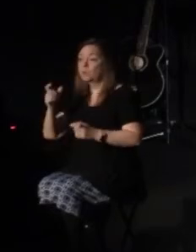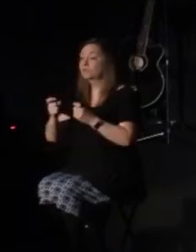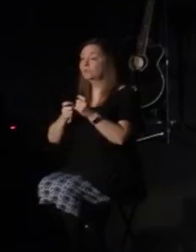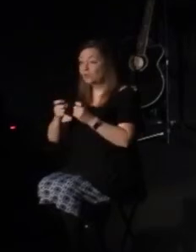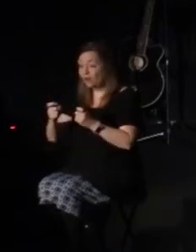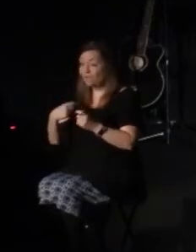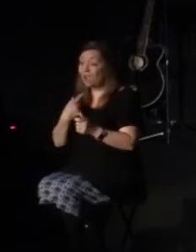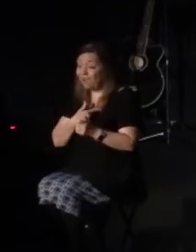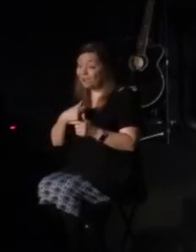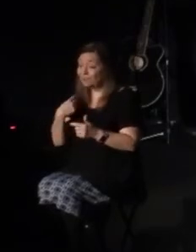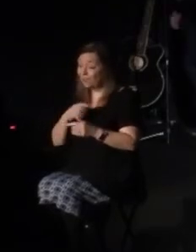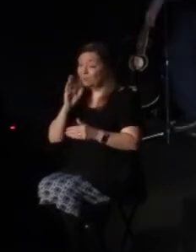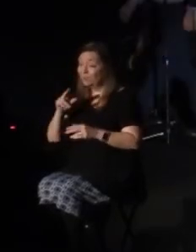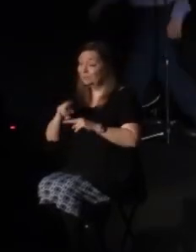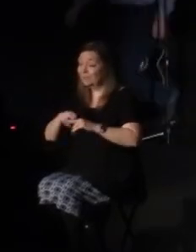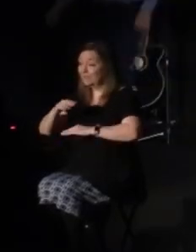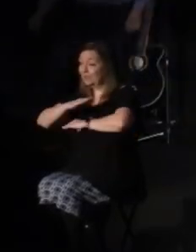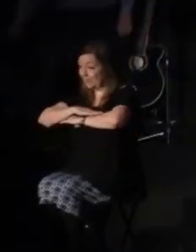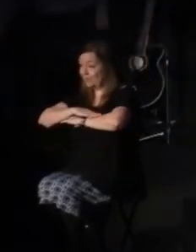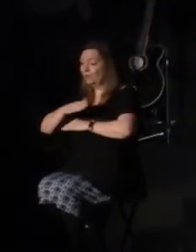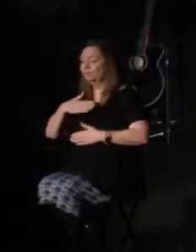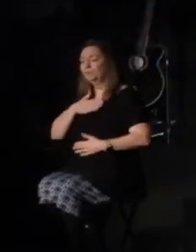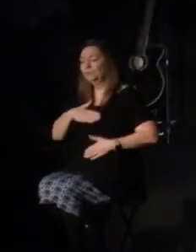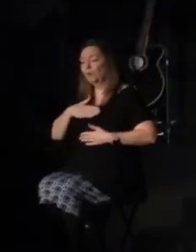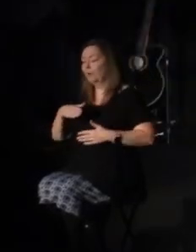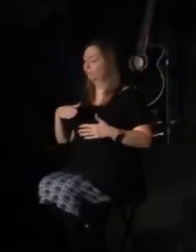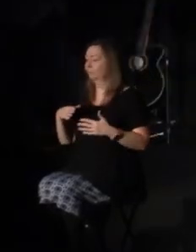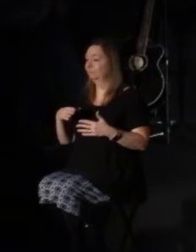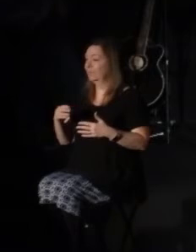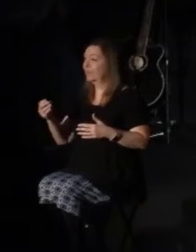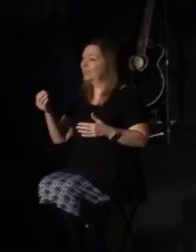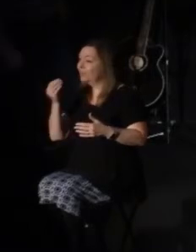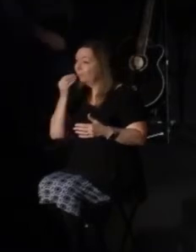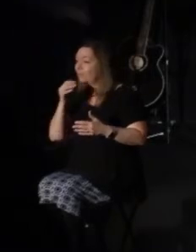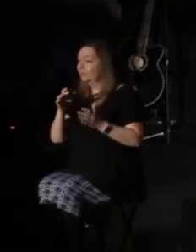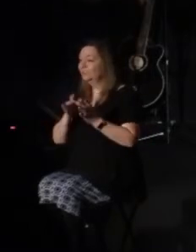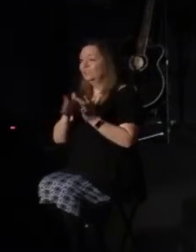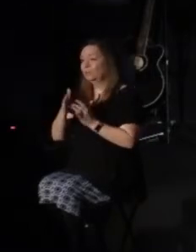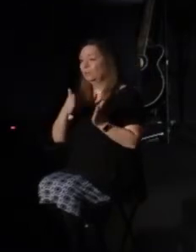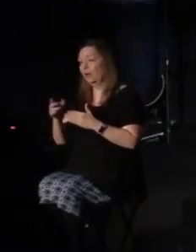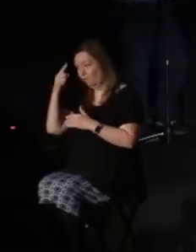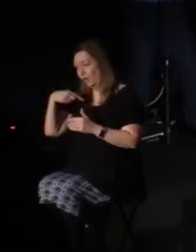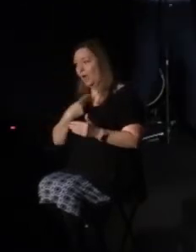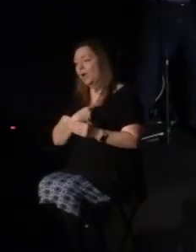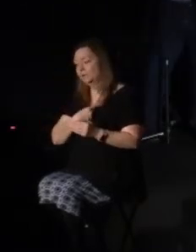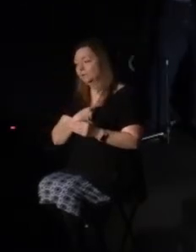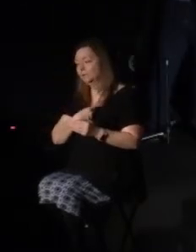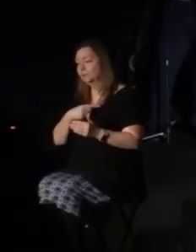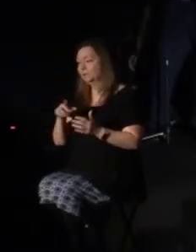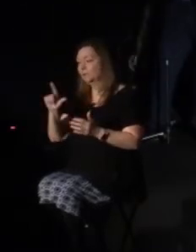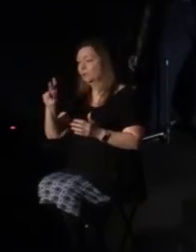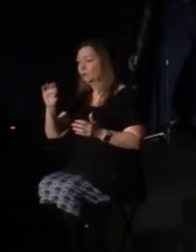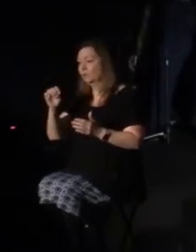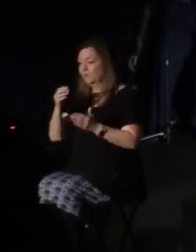and we get to recline at the table and enjoy, metaphorically, the meal that he has prepared for us. And so Luke ends it